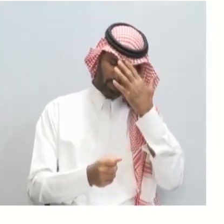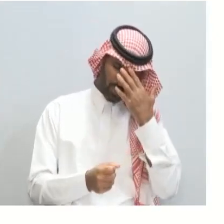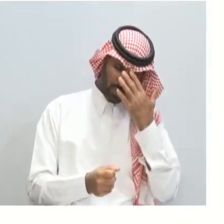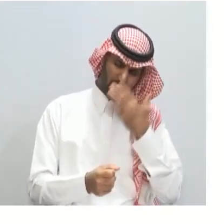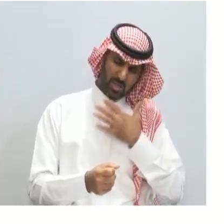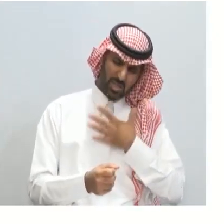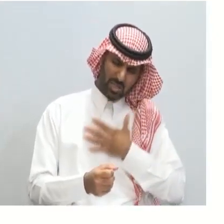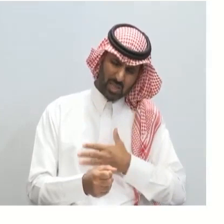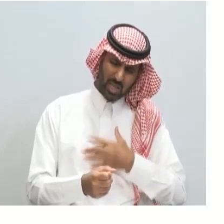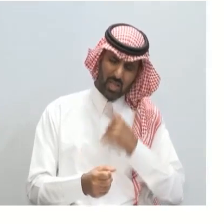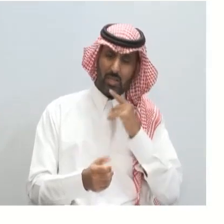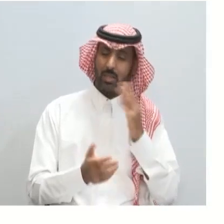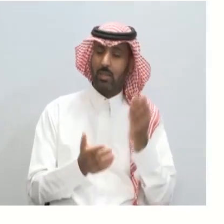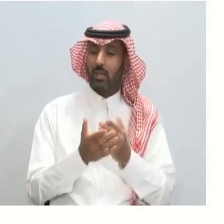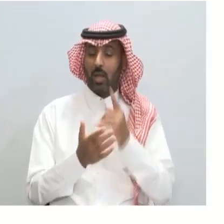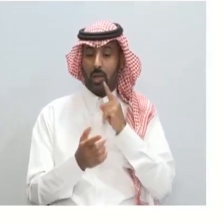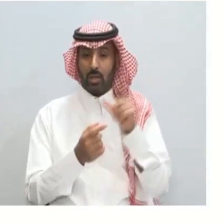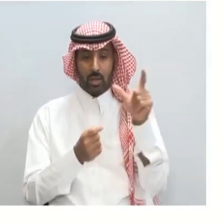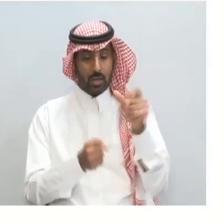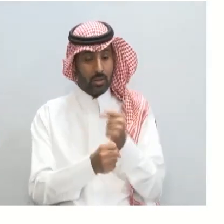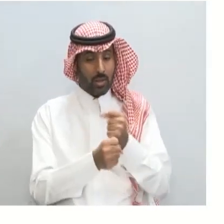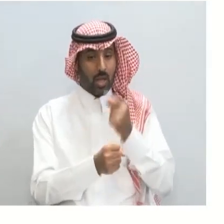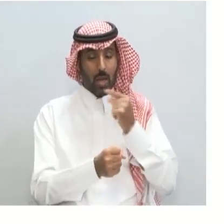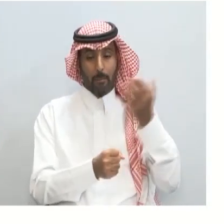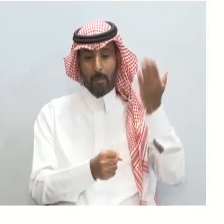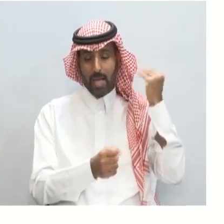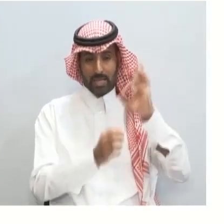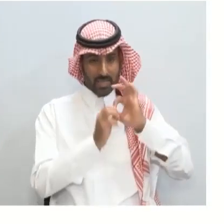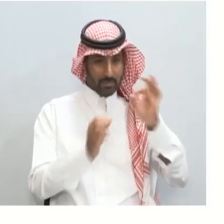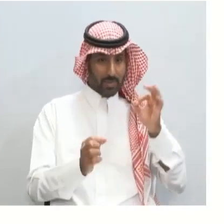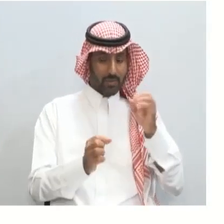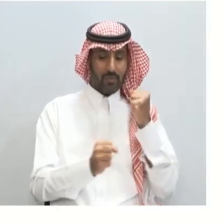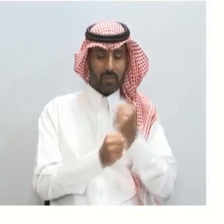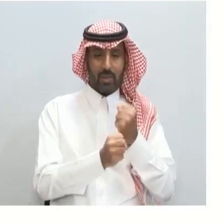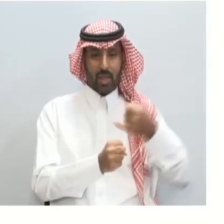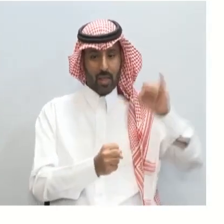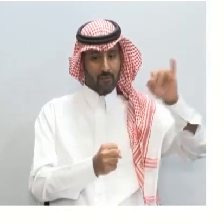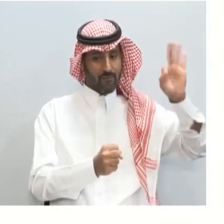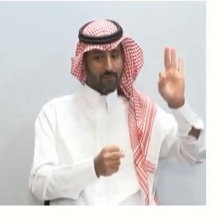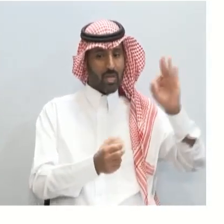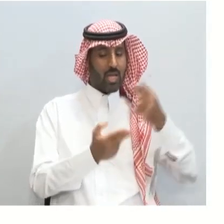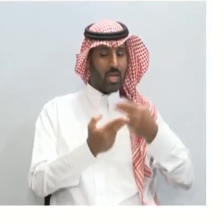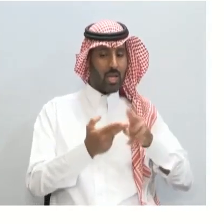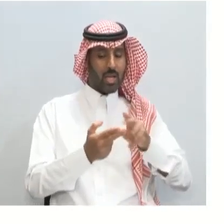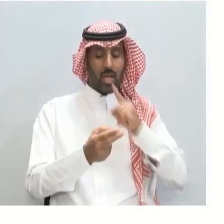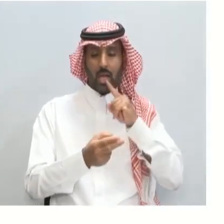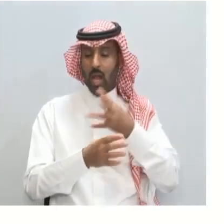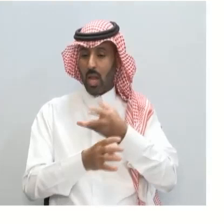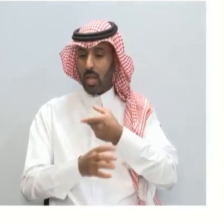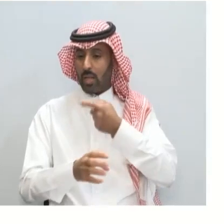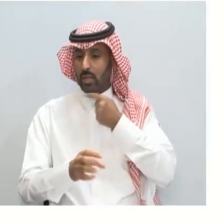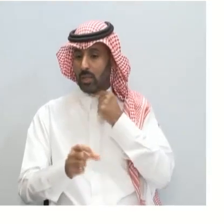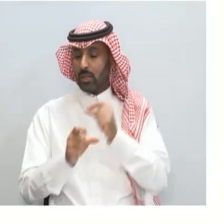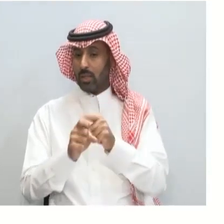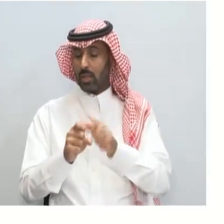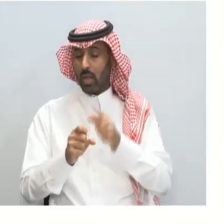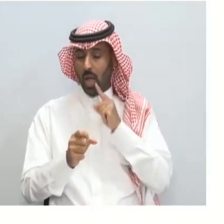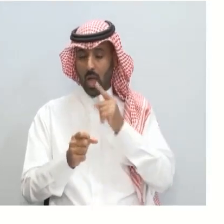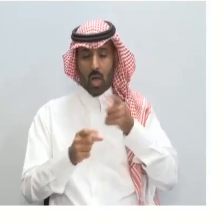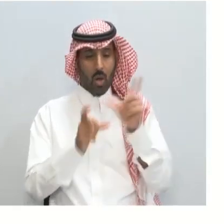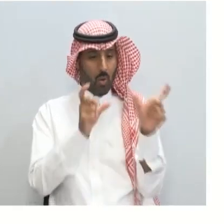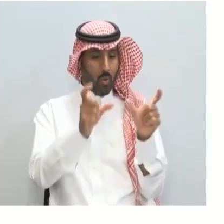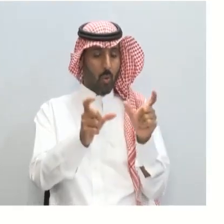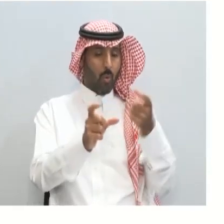and criticism. We use the past perfect in the if clause, and in the result clause, we use